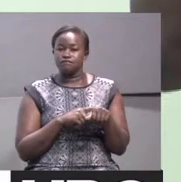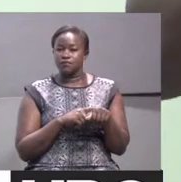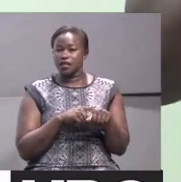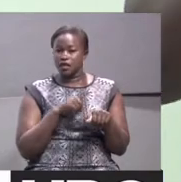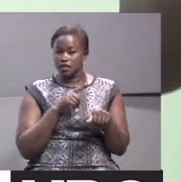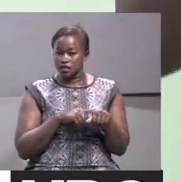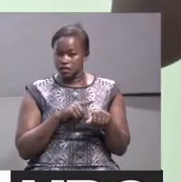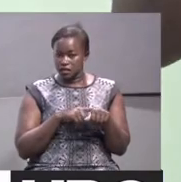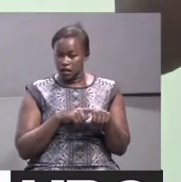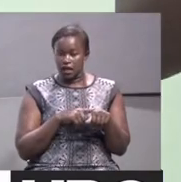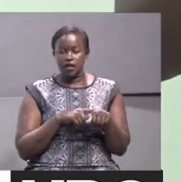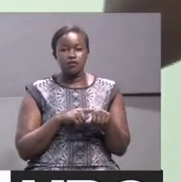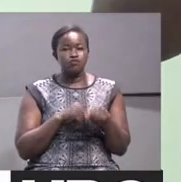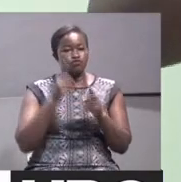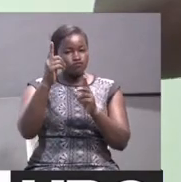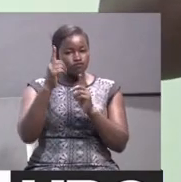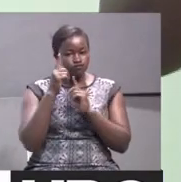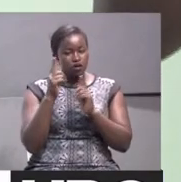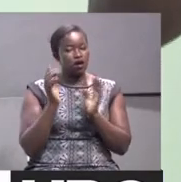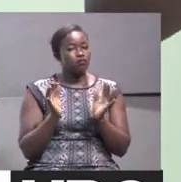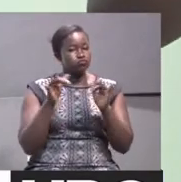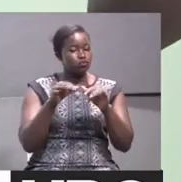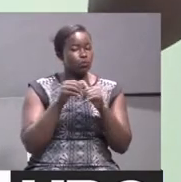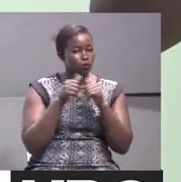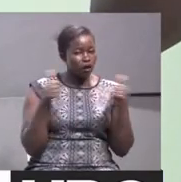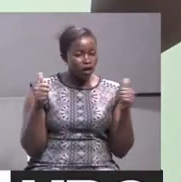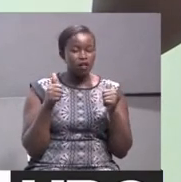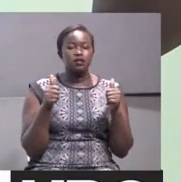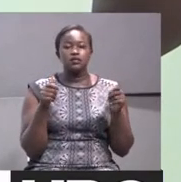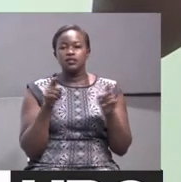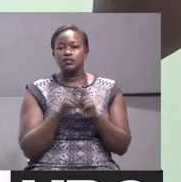after the successful policing of the event and also the success of the event,